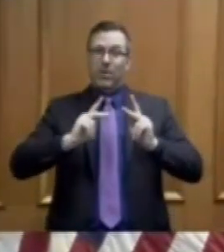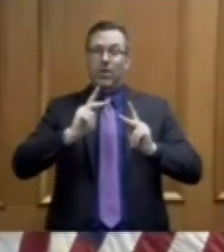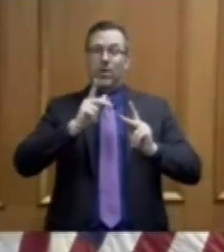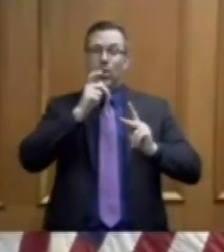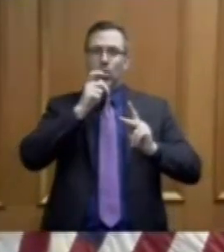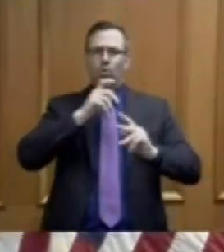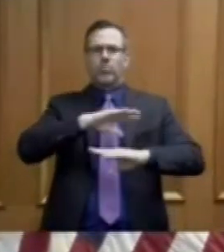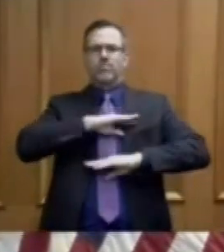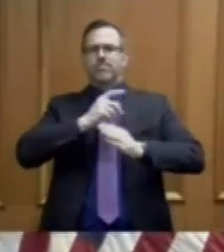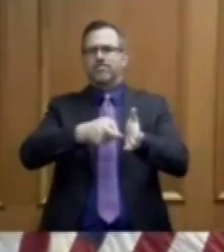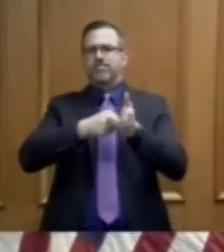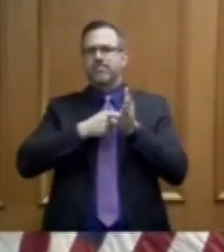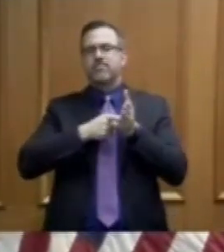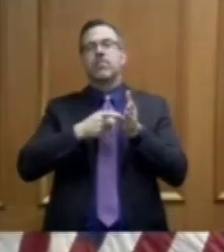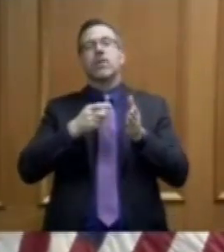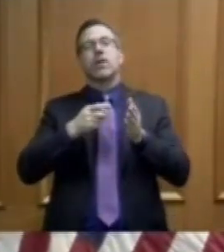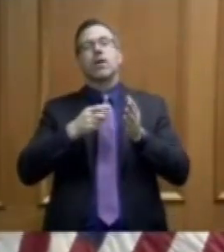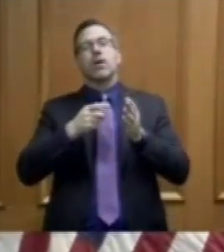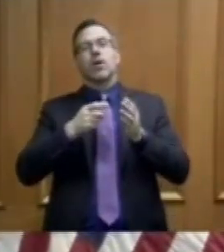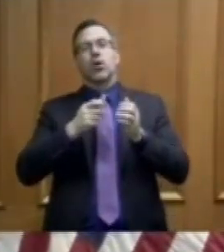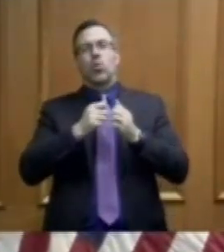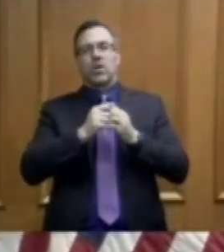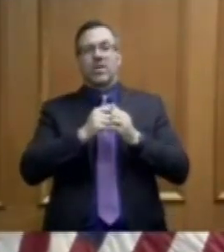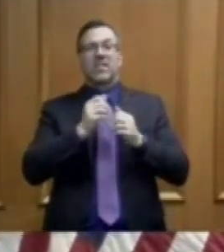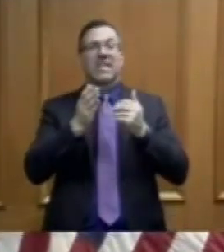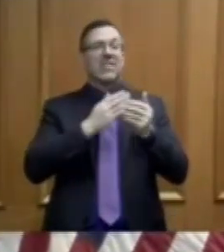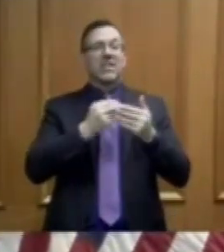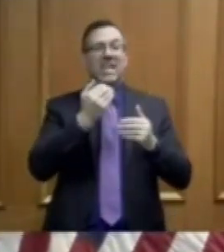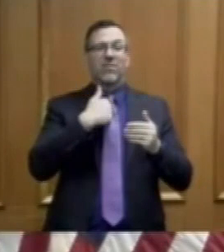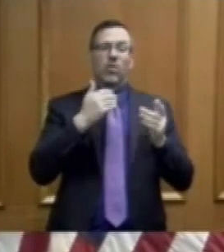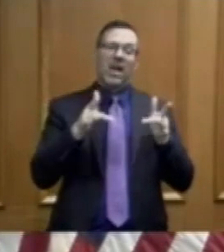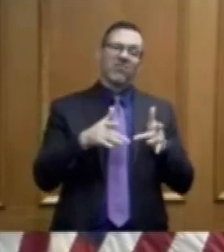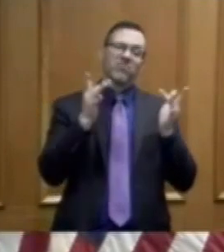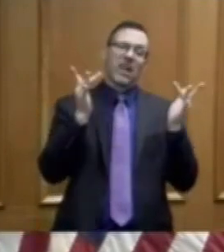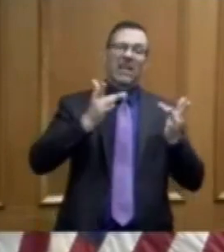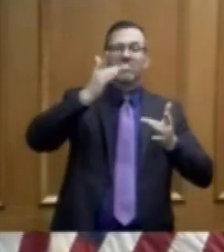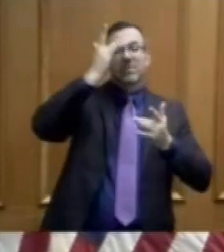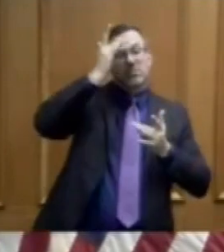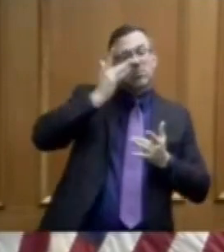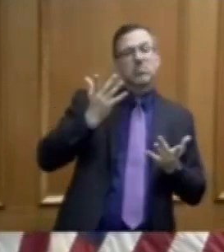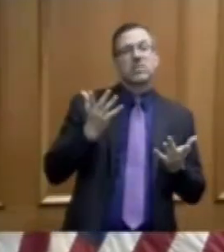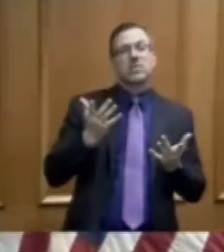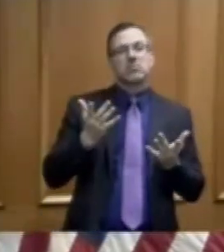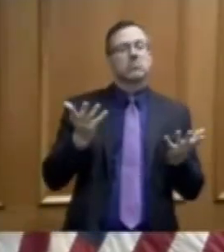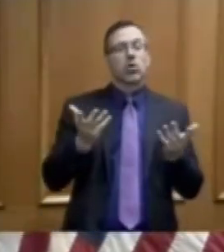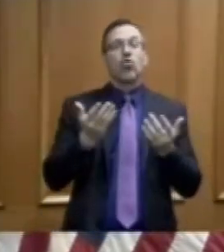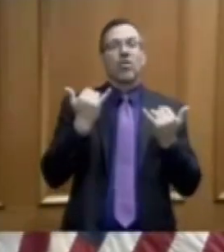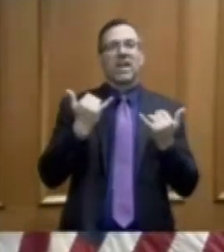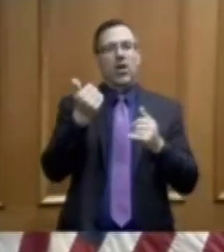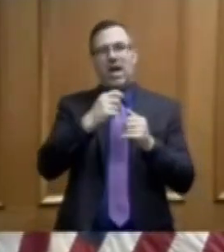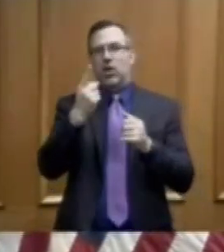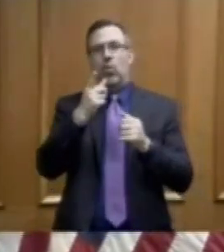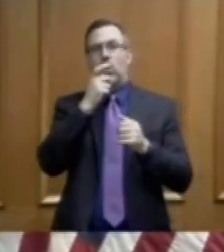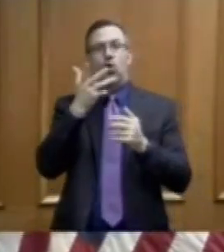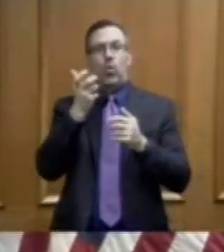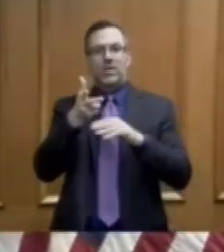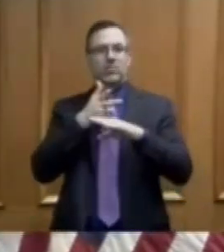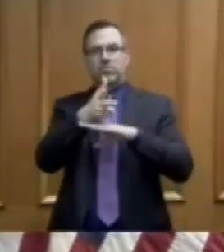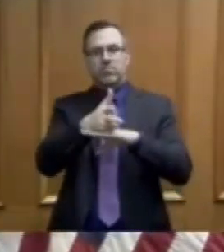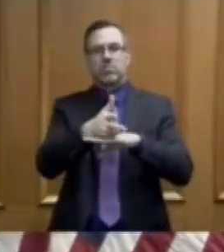qualify with less and less symptoms or reasons to be qualified. So right now, anybody that drives up and wants a test can't get